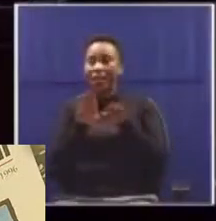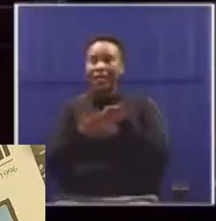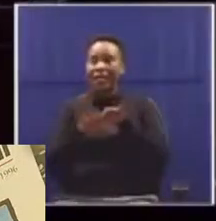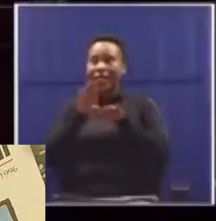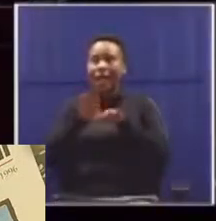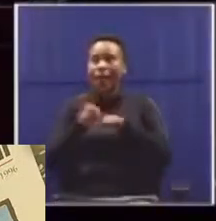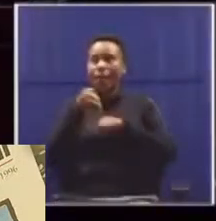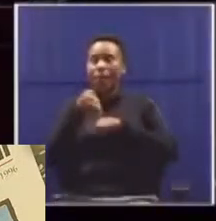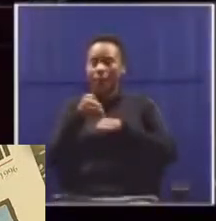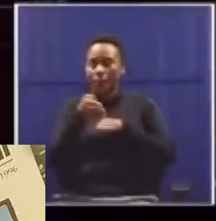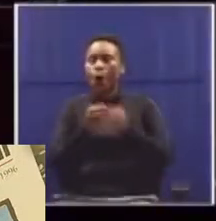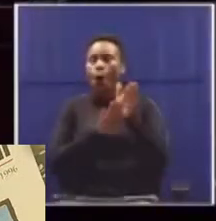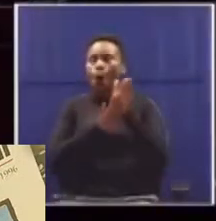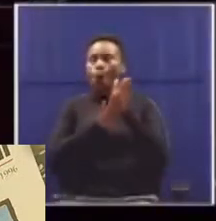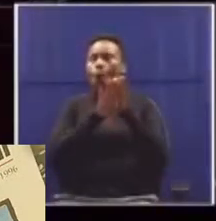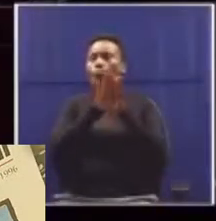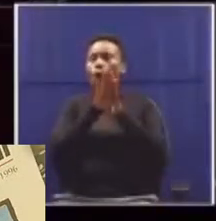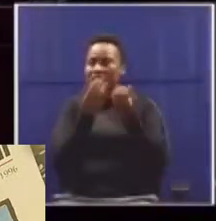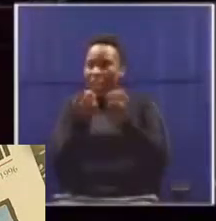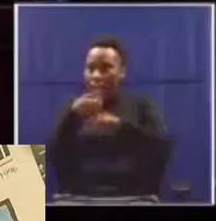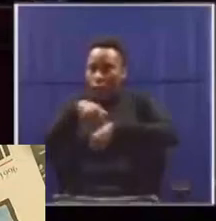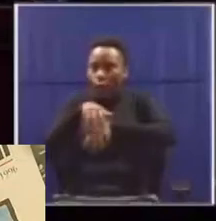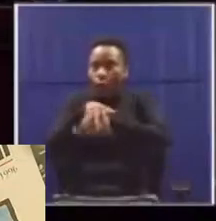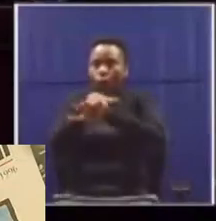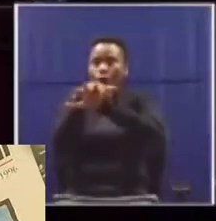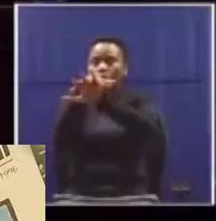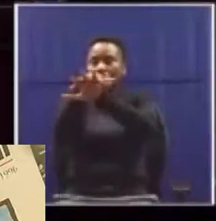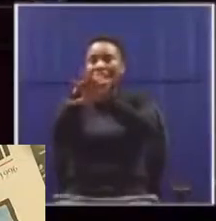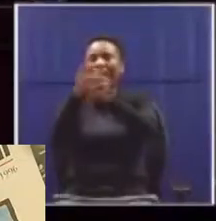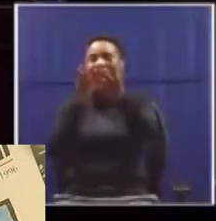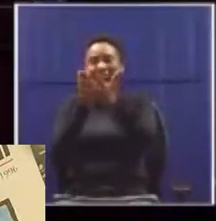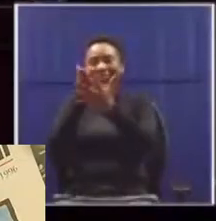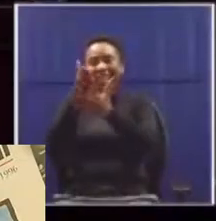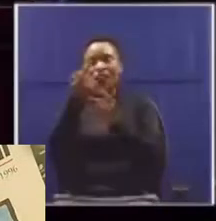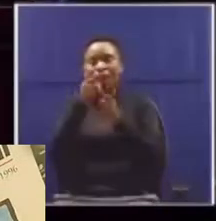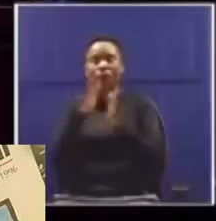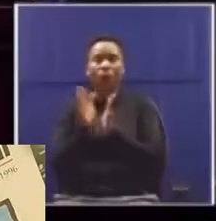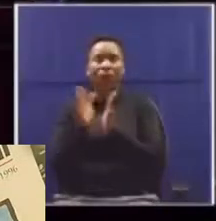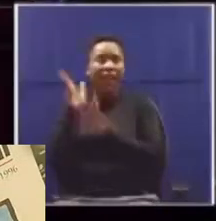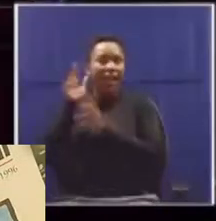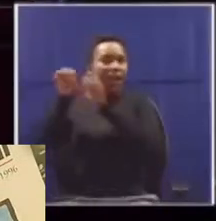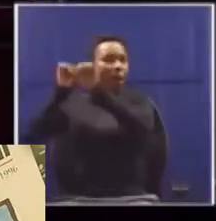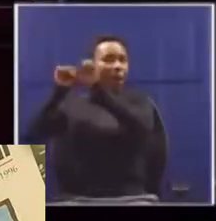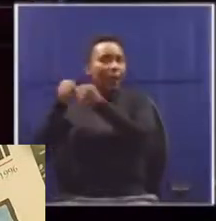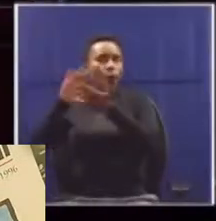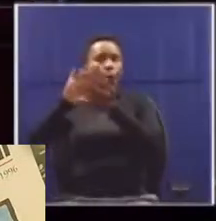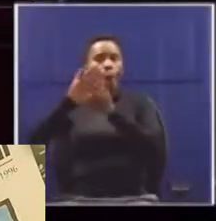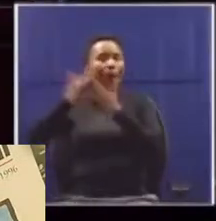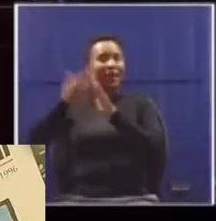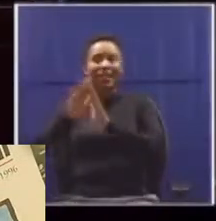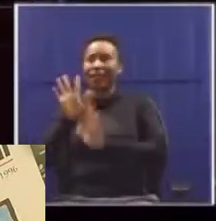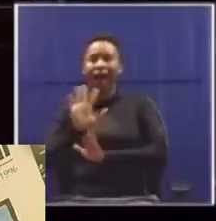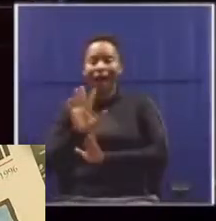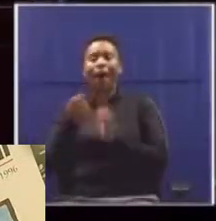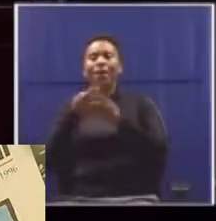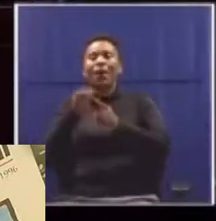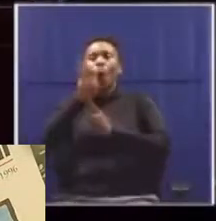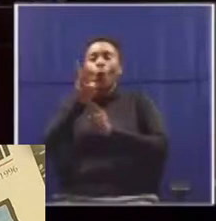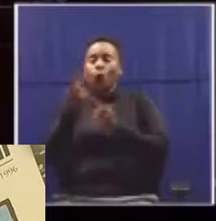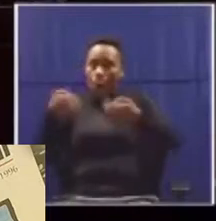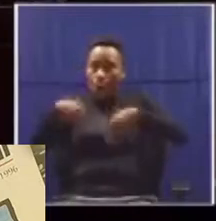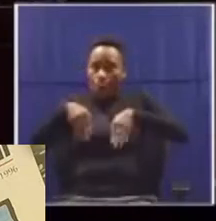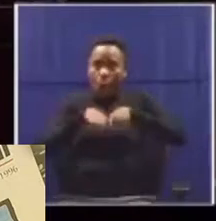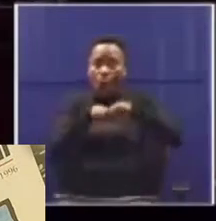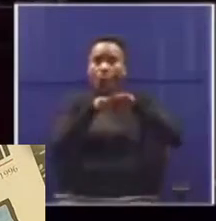towards promoting the inclusion and accessibility for the hearing impaired community but also aligns with